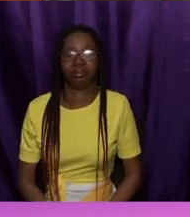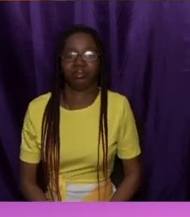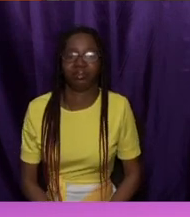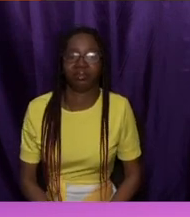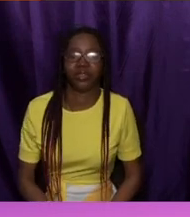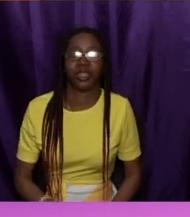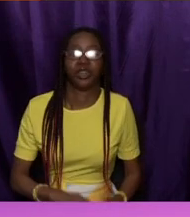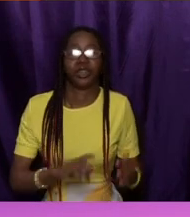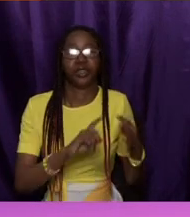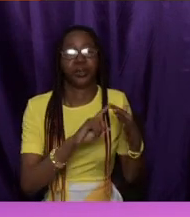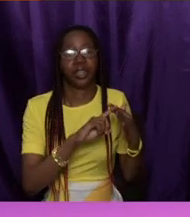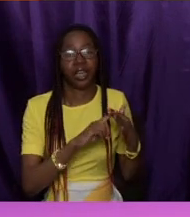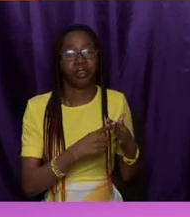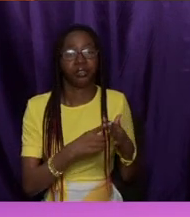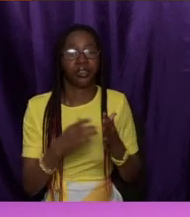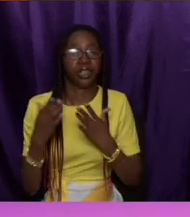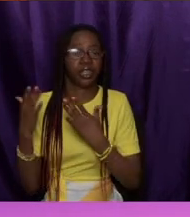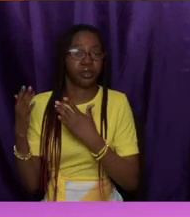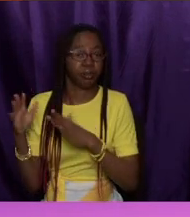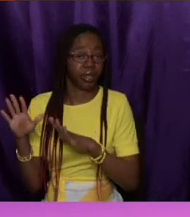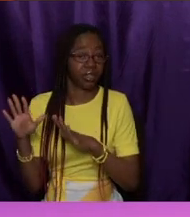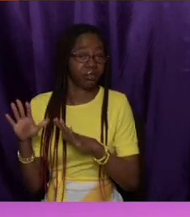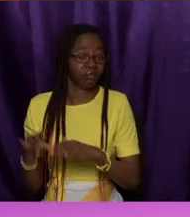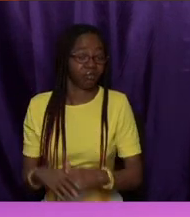You're the Alpha and the Omega.